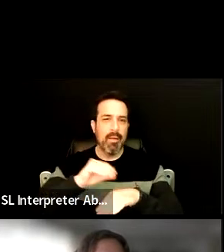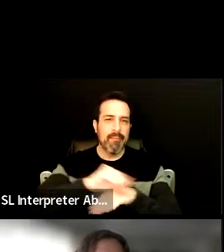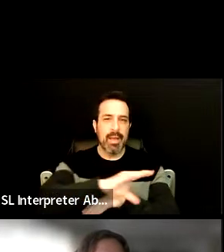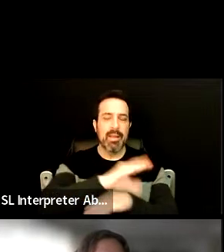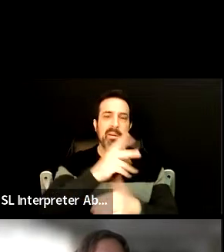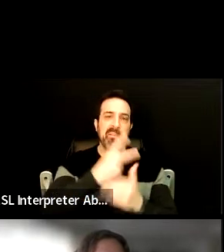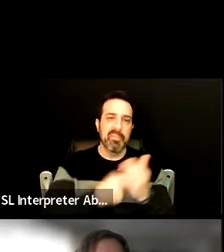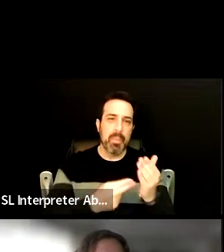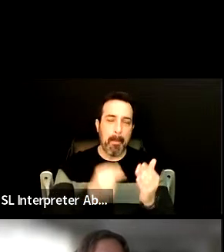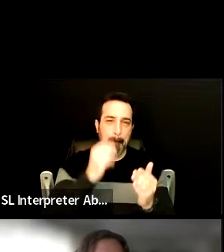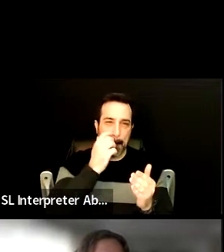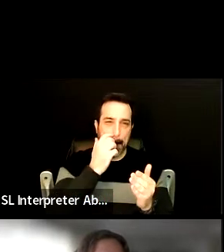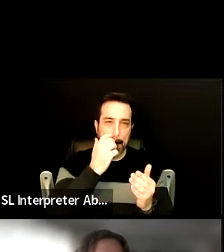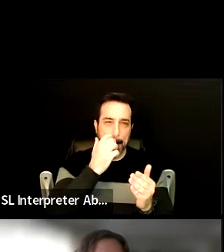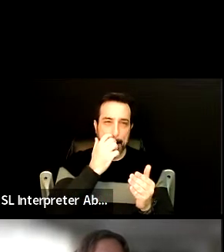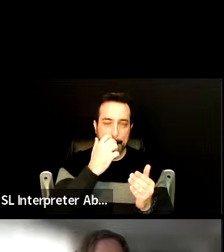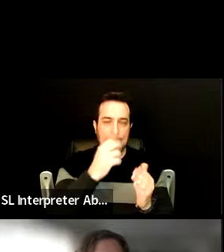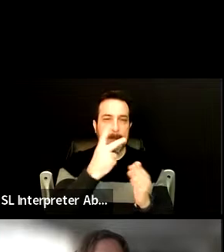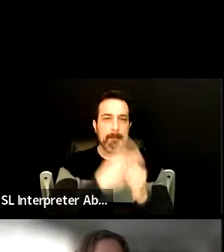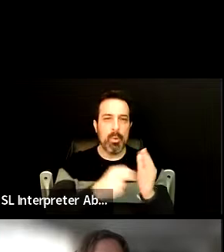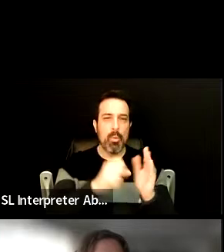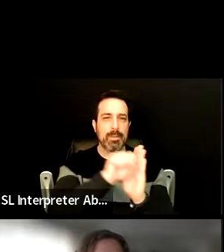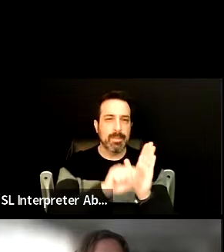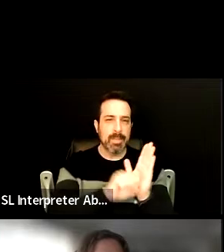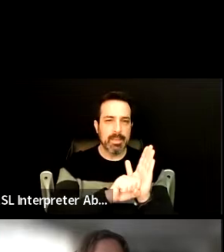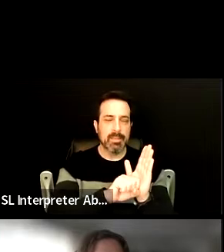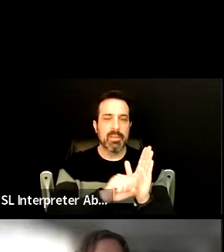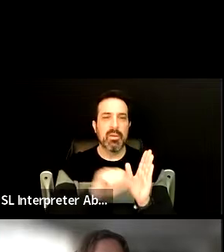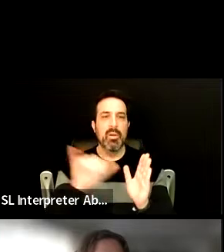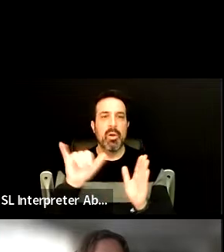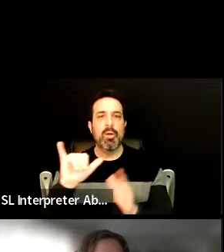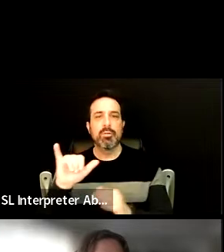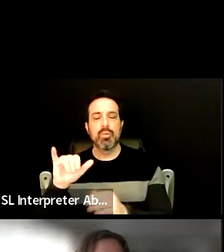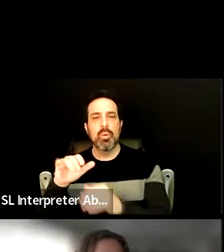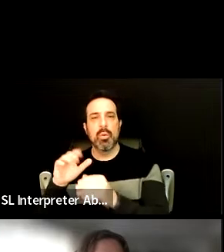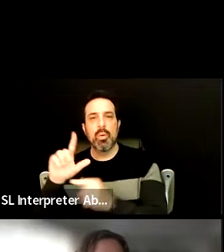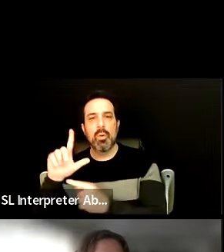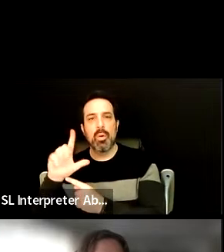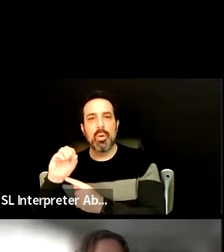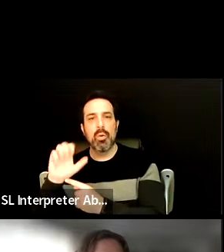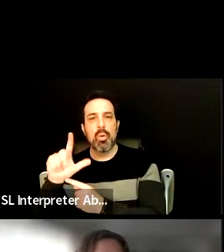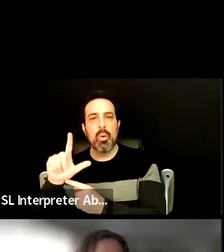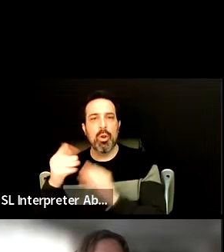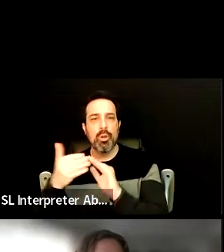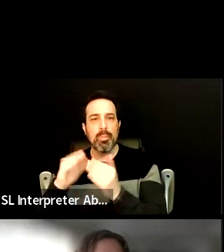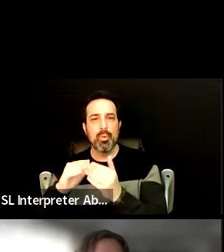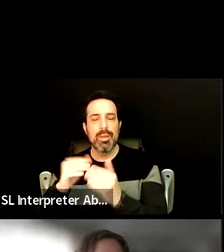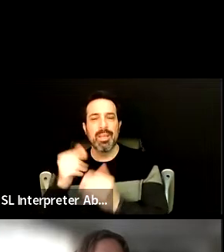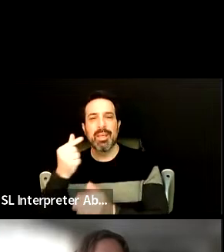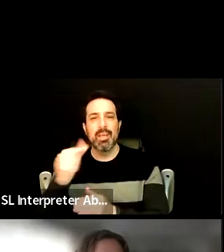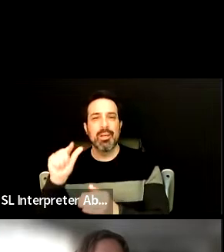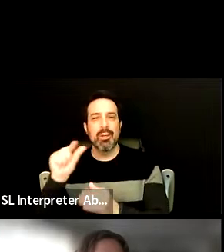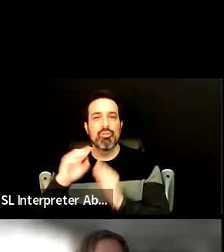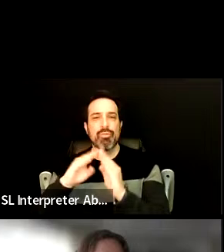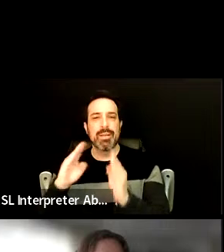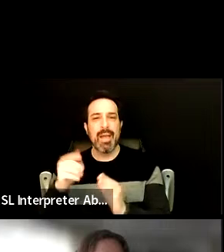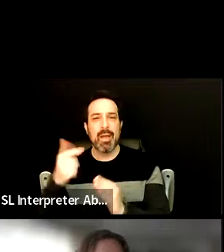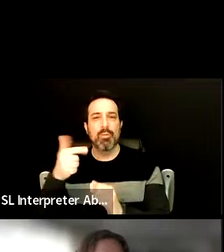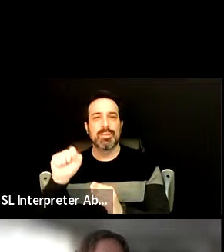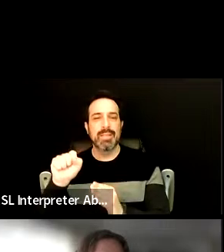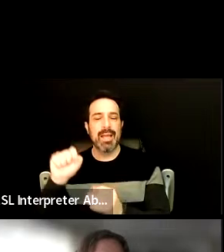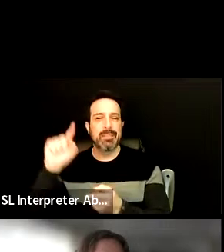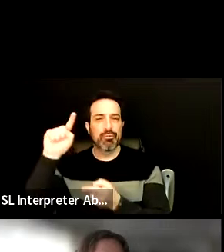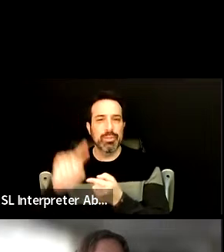both states and also the local communities' greenhouse gas reduction